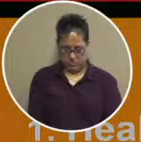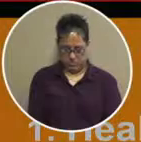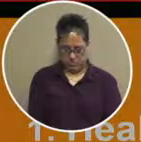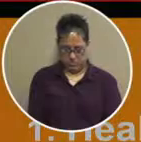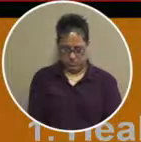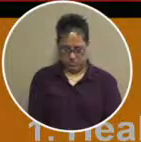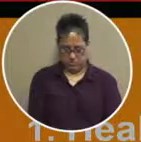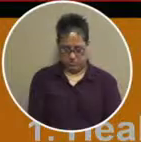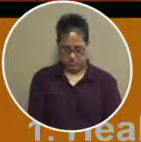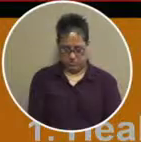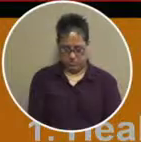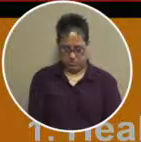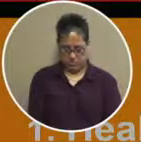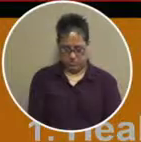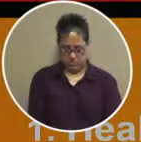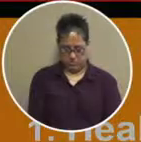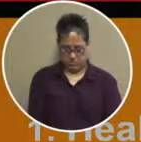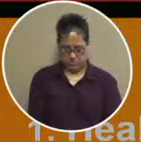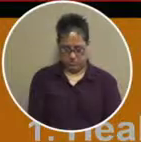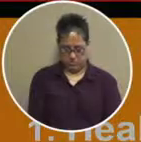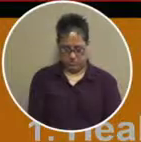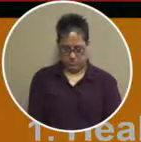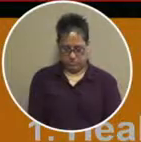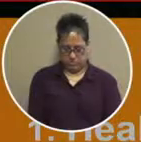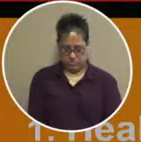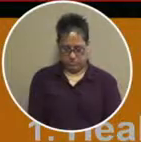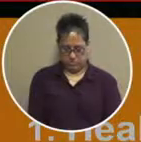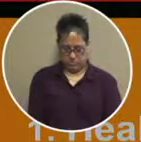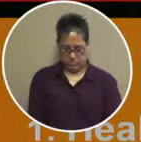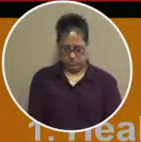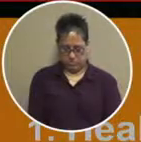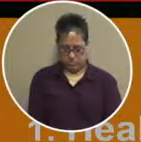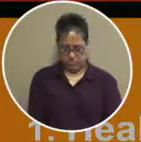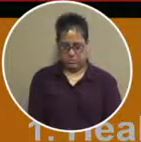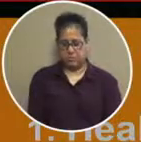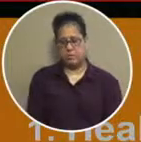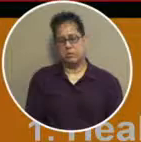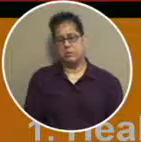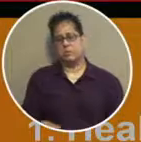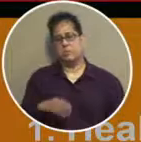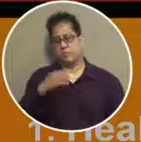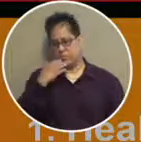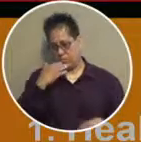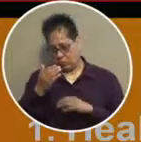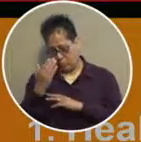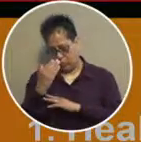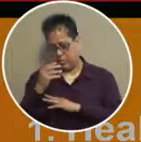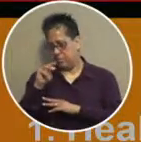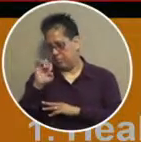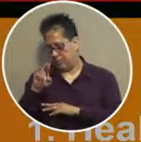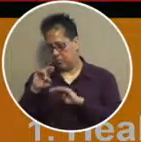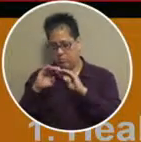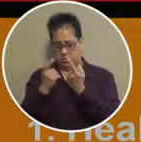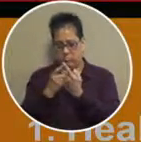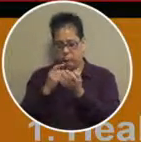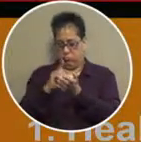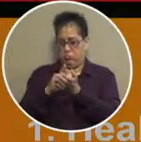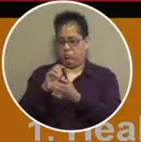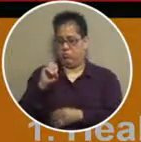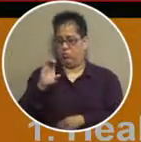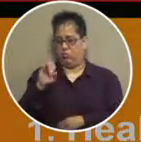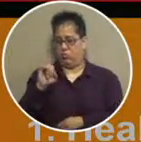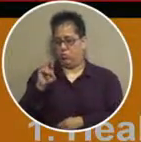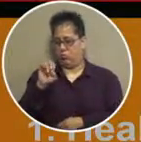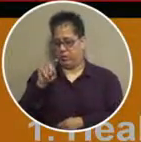Can you hear me? Yes, sir. Yes, sir. All right. I'm sorry. Good morning, Mayor and Council. And as I said,